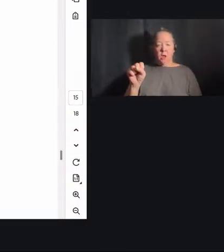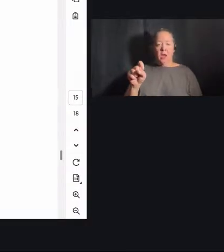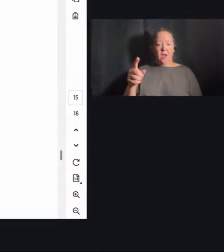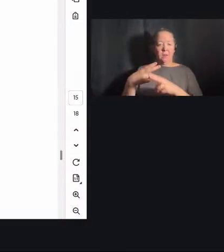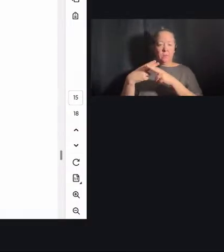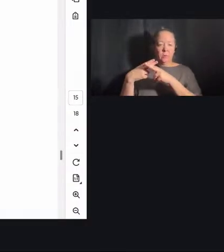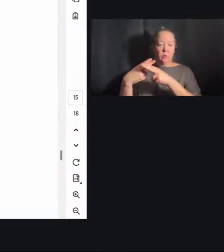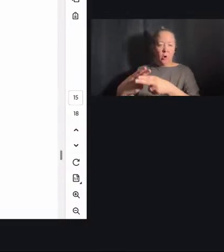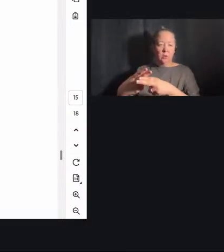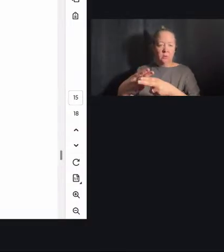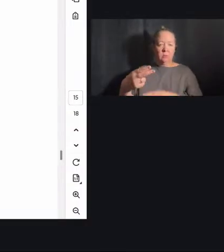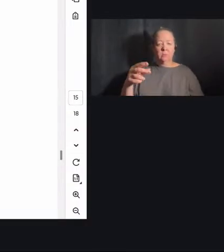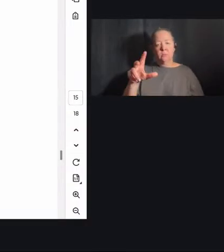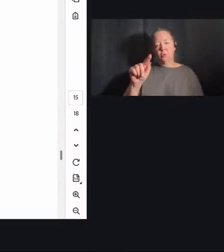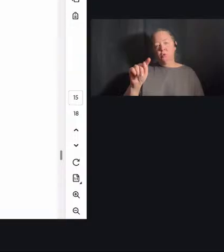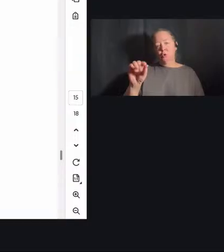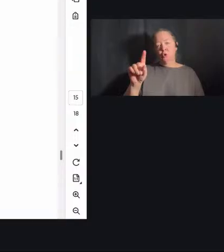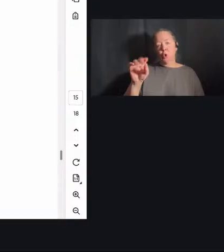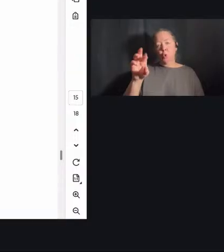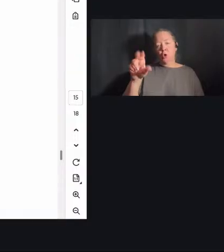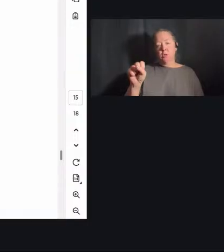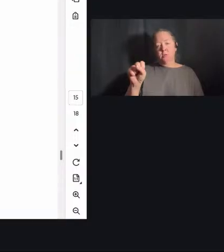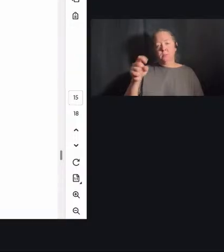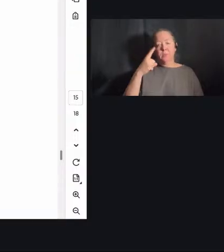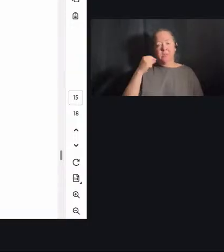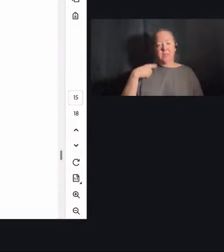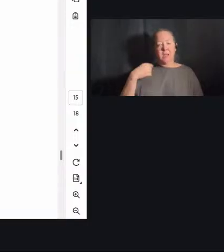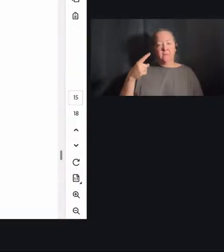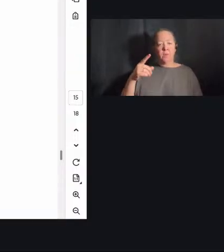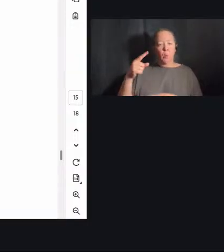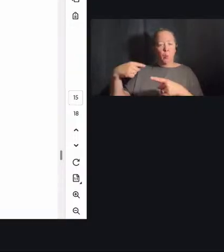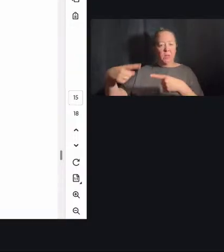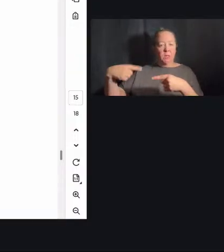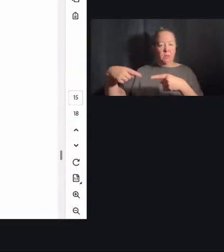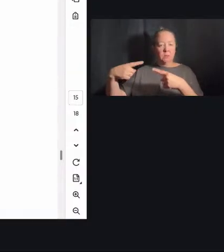the wheels for the recycling. Oh, yeah, the blue top. Yeah, $25.